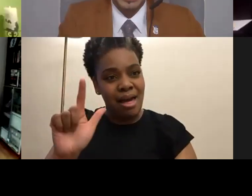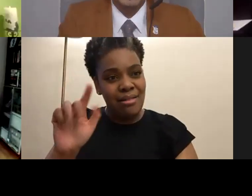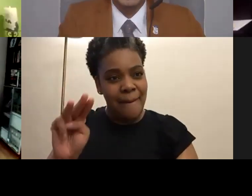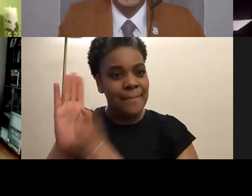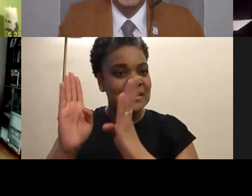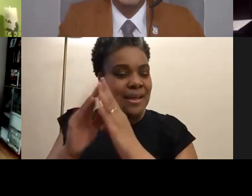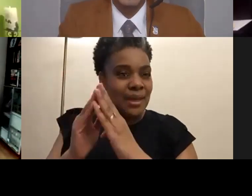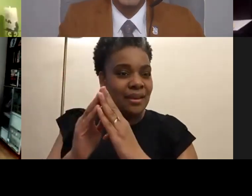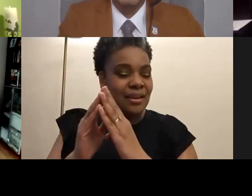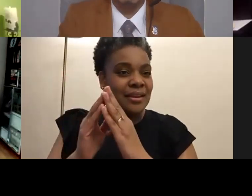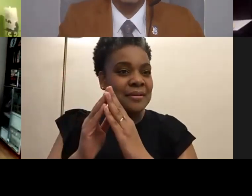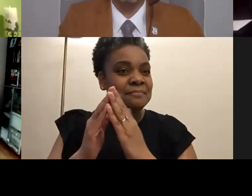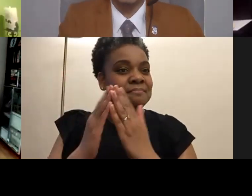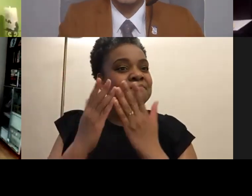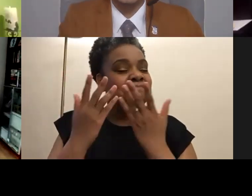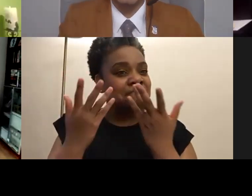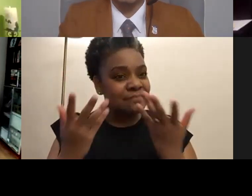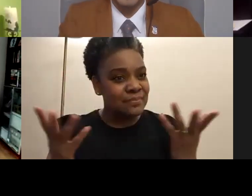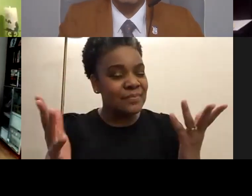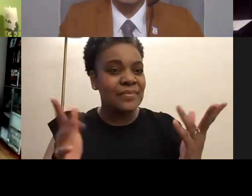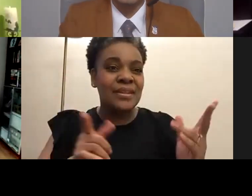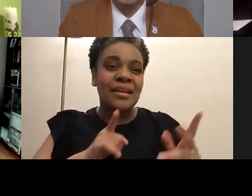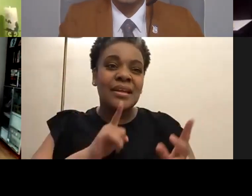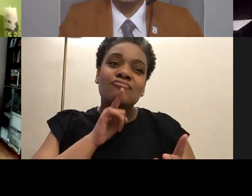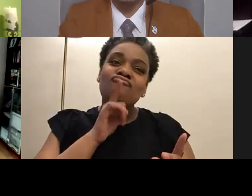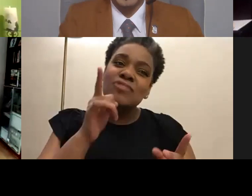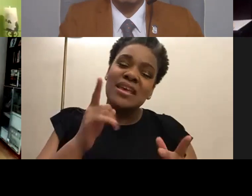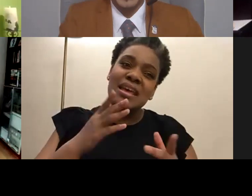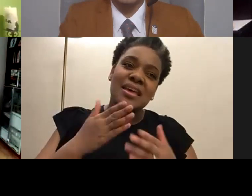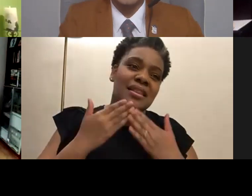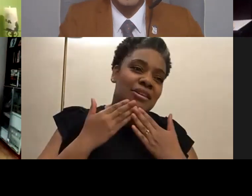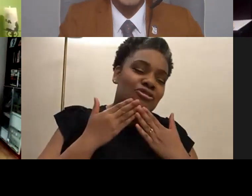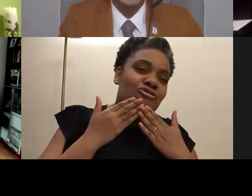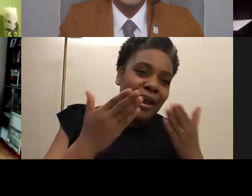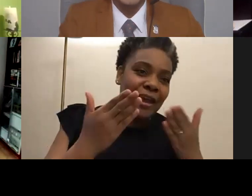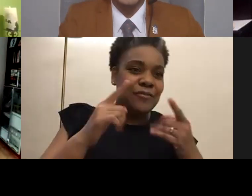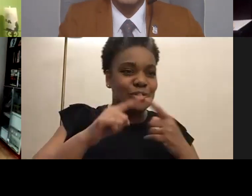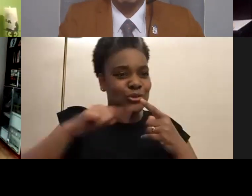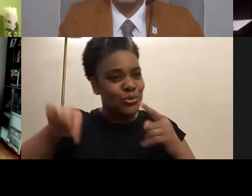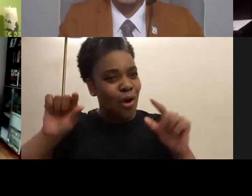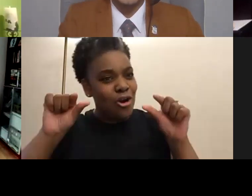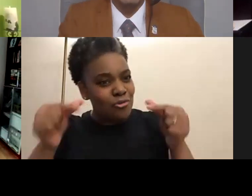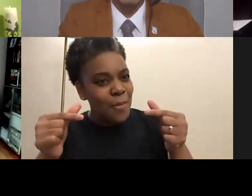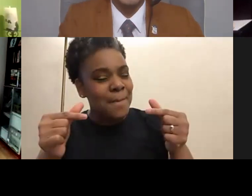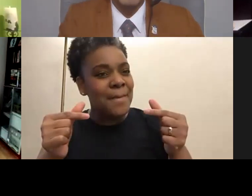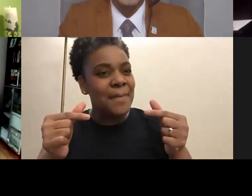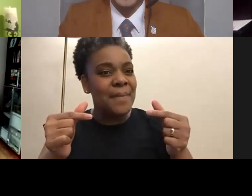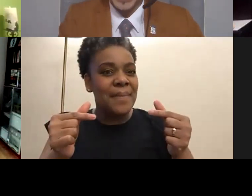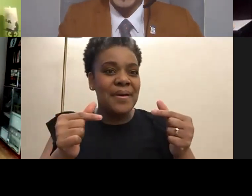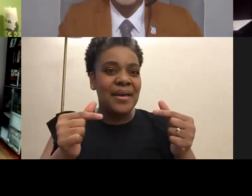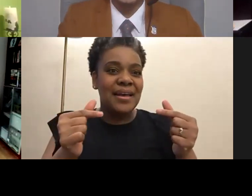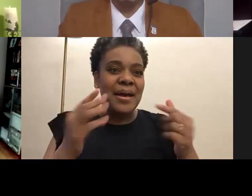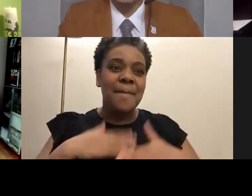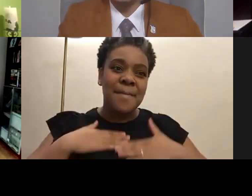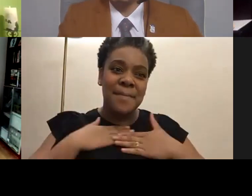So with that being said, we really are grateful to our panelists. Let's give it up for them in the